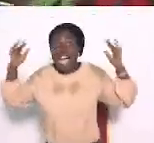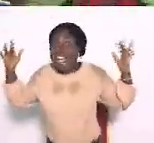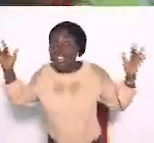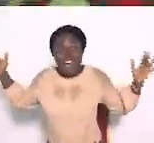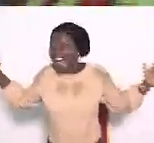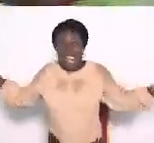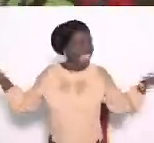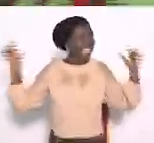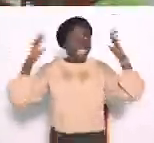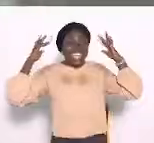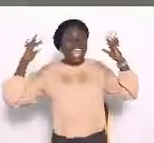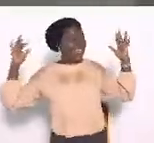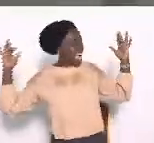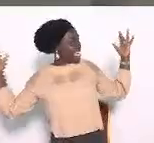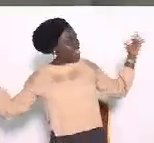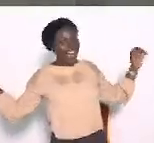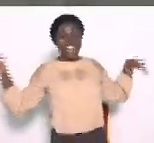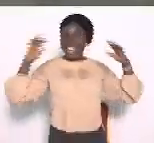afbody